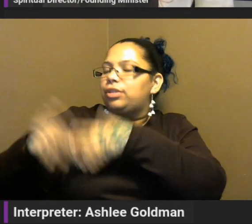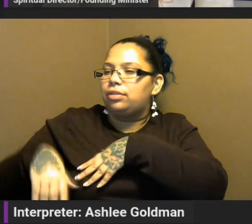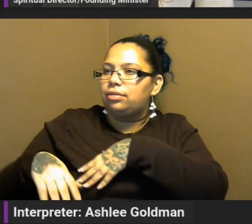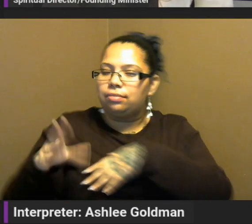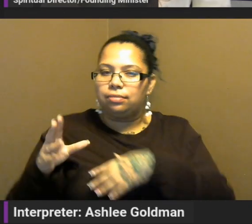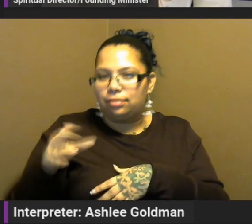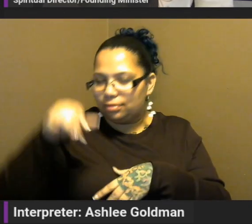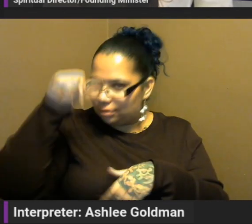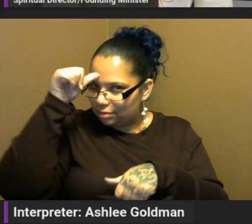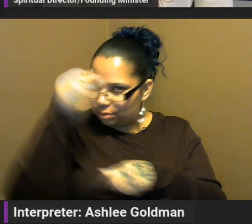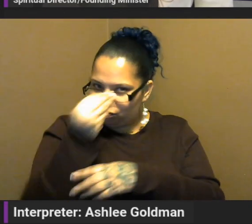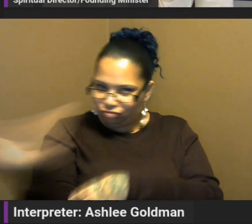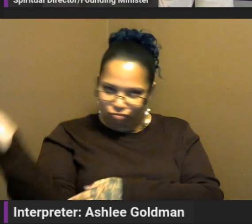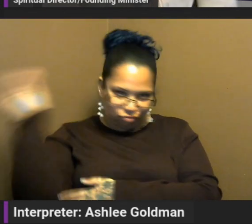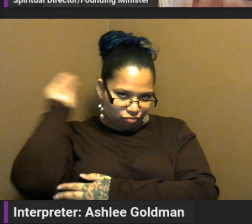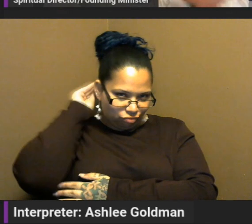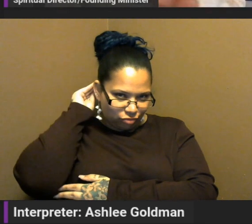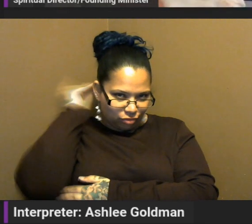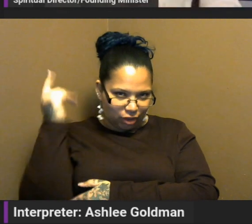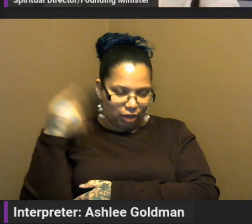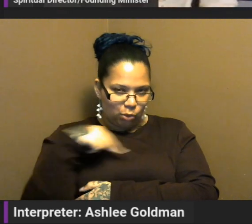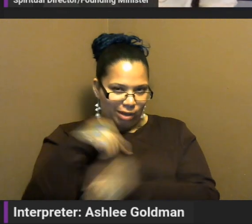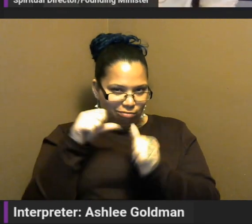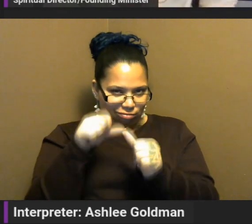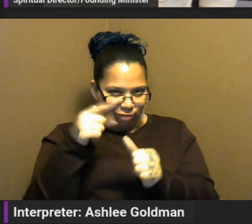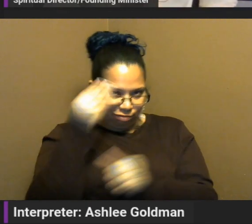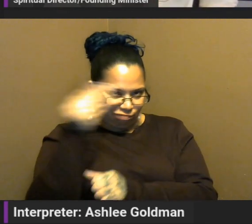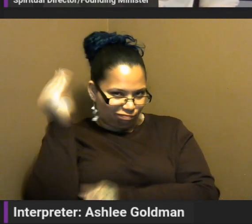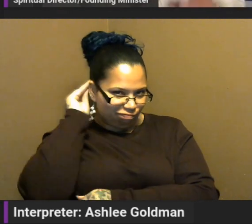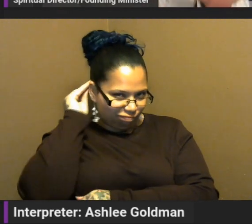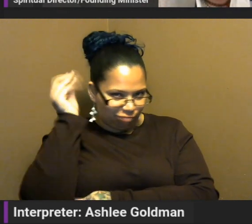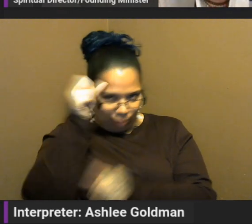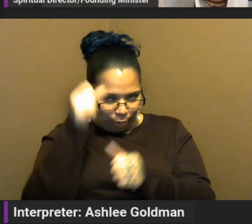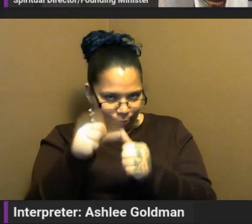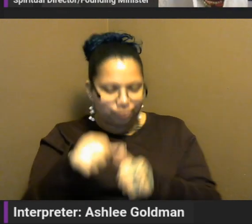Keep that in mind as we proceed. So once again, the question is,